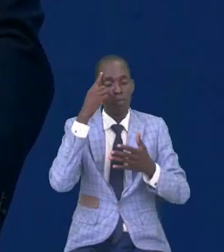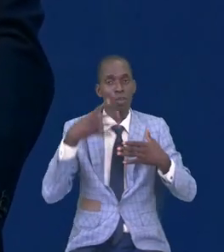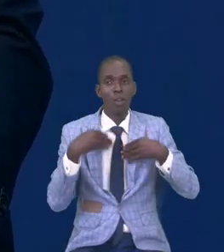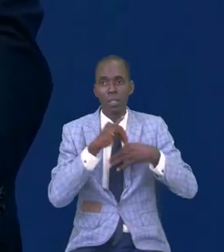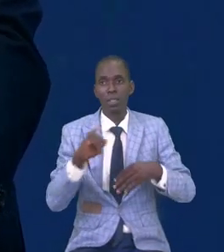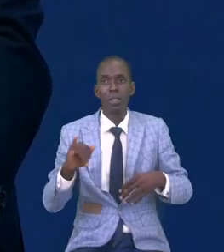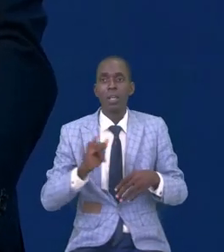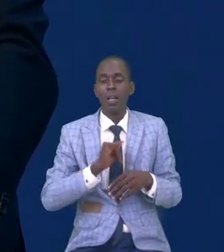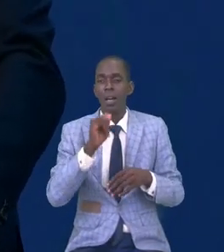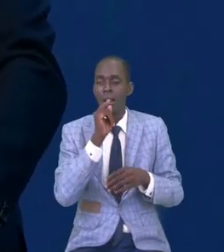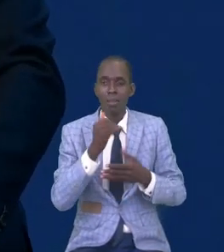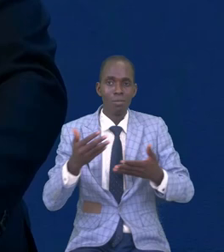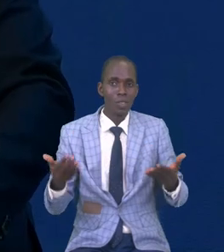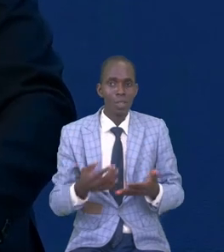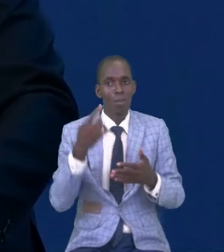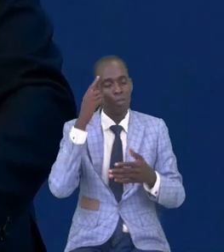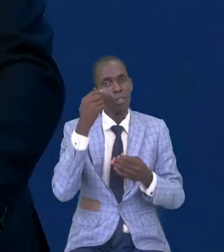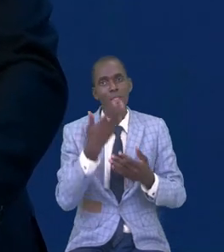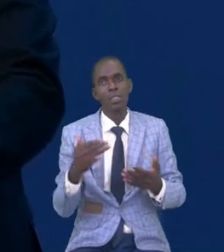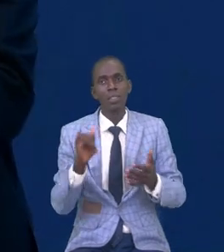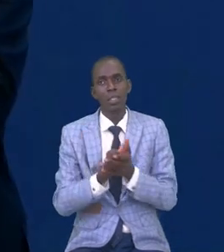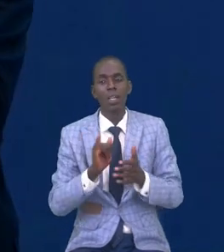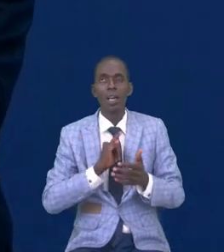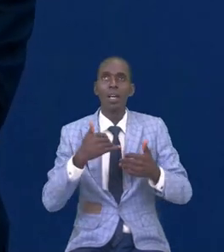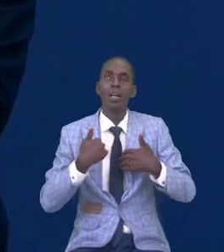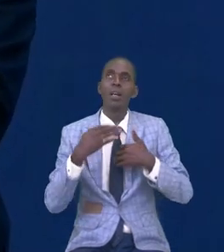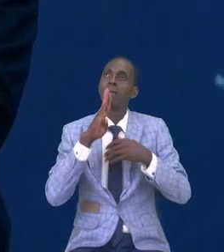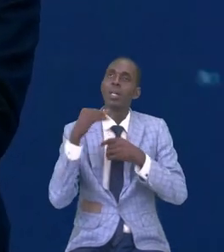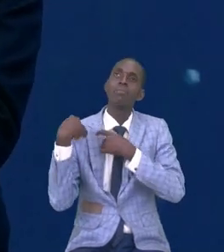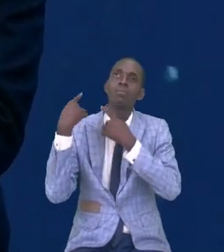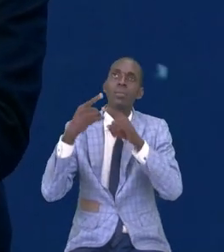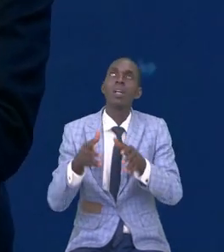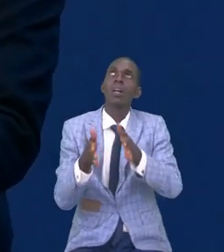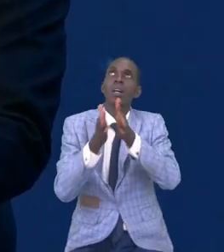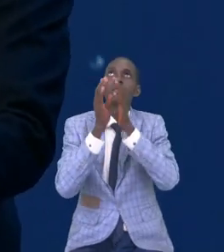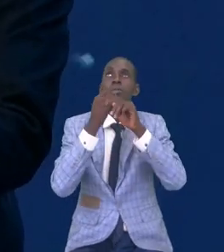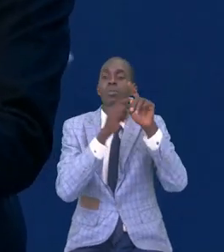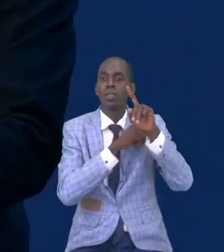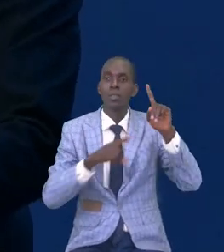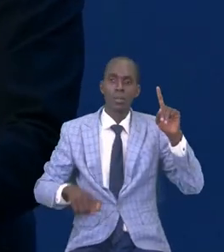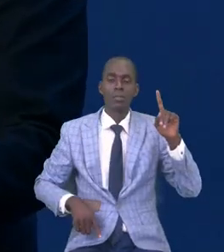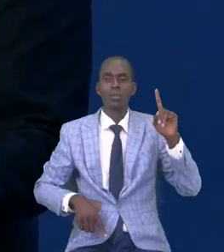marked down for the thing that I've been asking the Lord to do for me. Please, counselors,